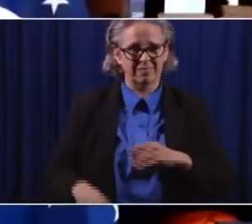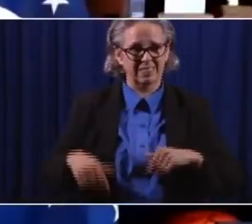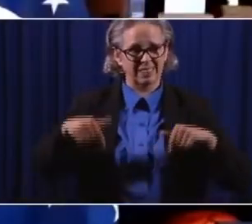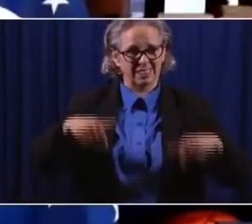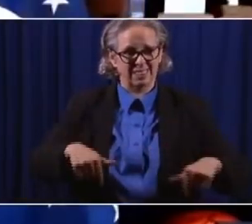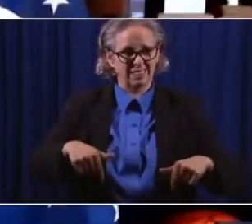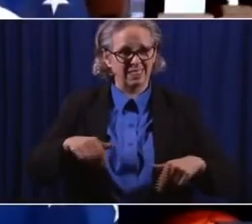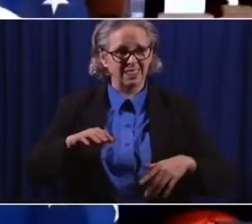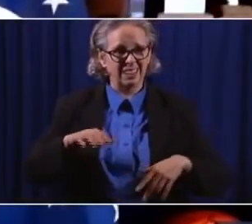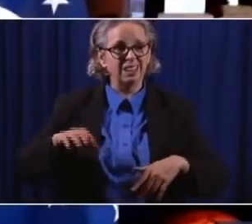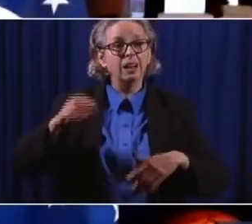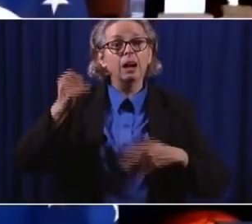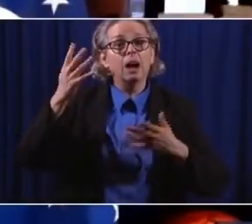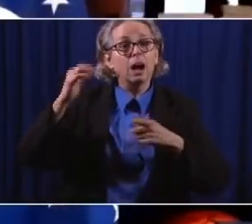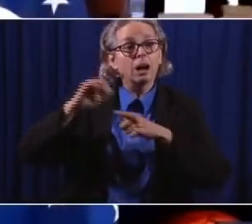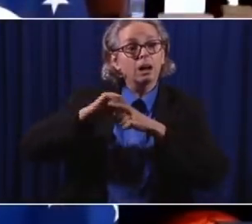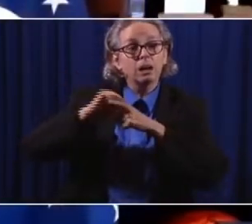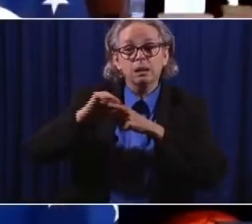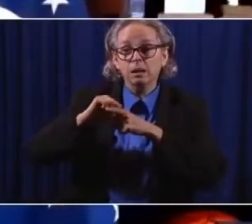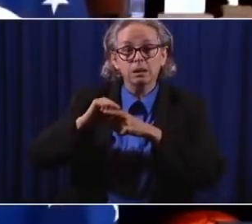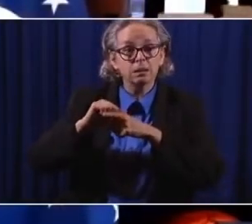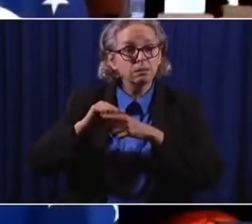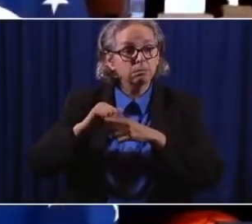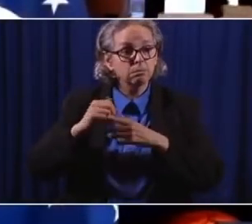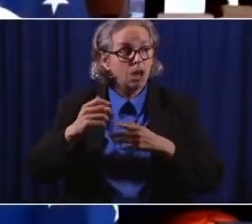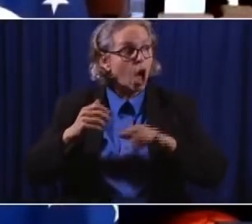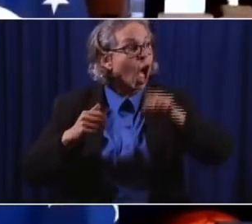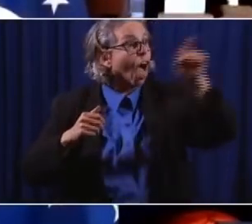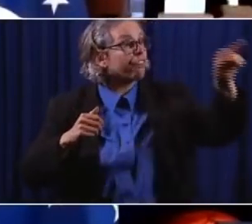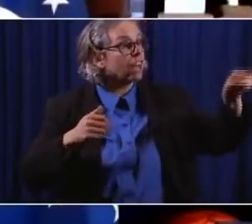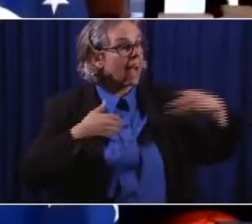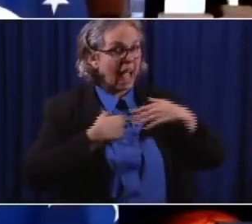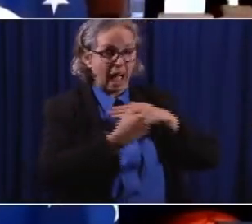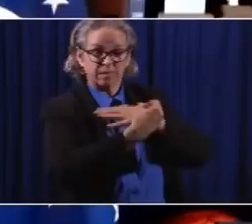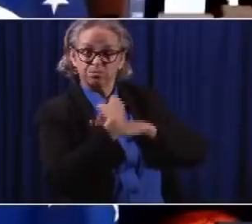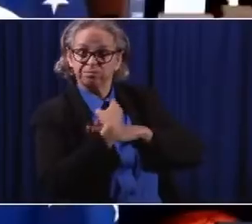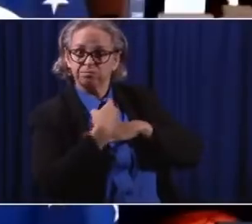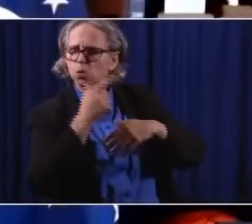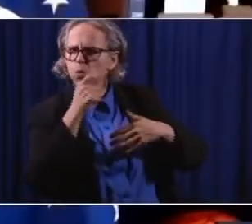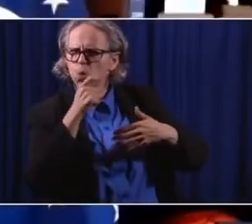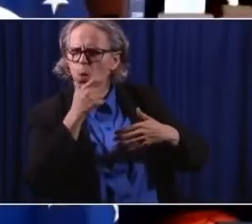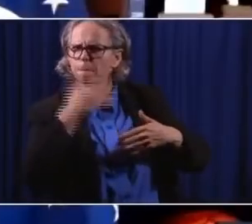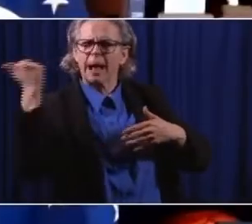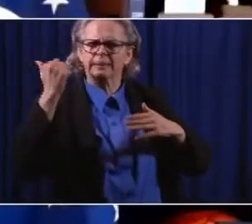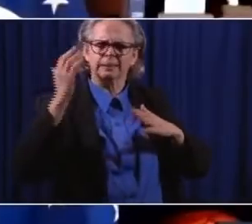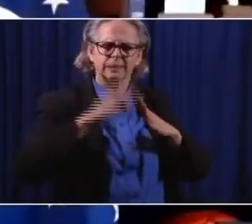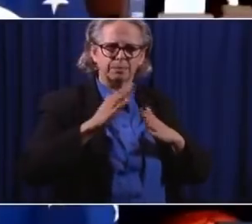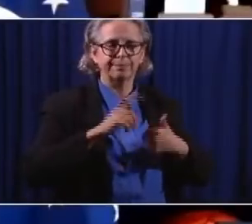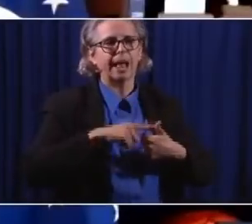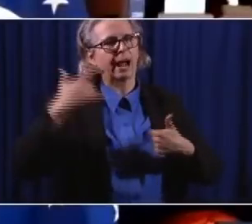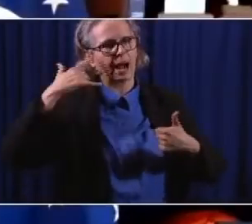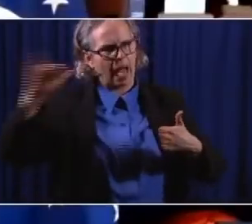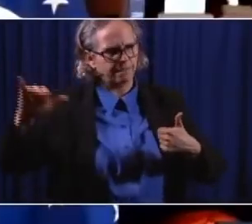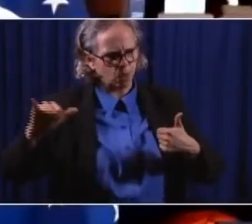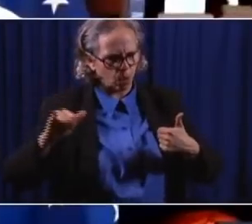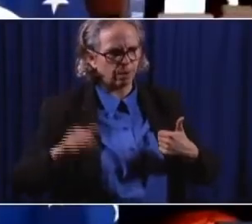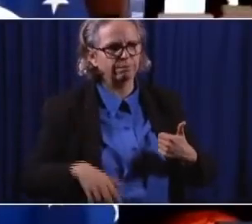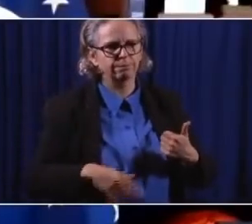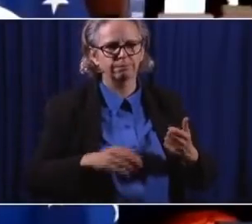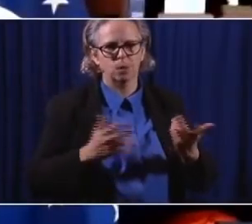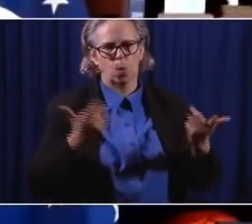Partnership Information Data System, so we've got some factual basis for this, were California, which is obviously a bigger